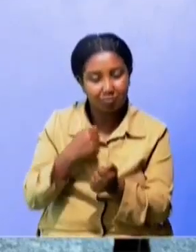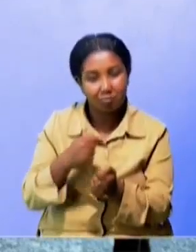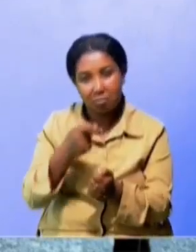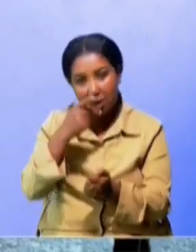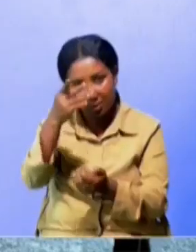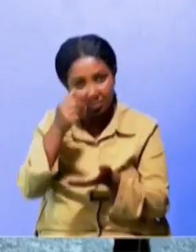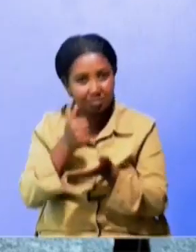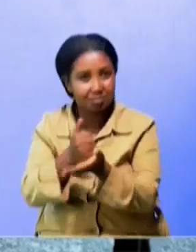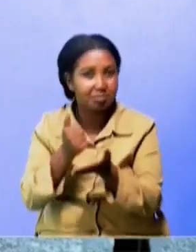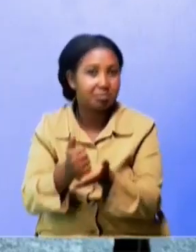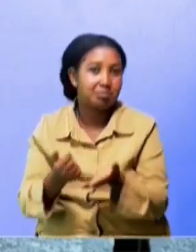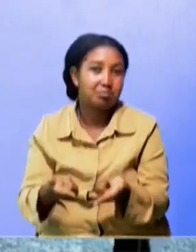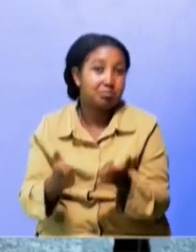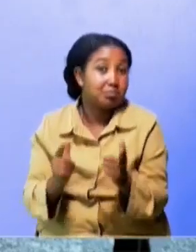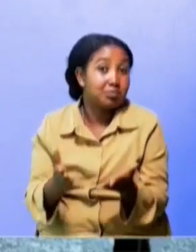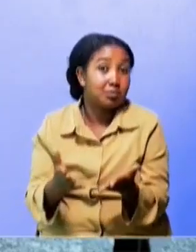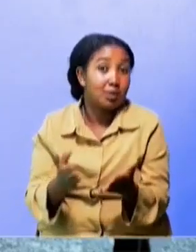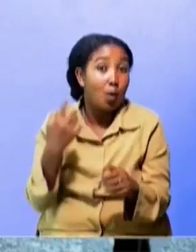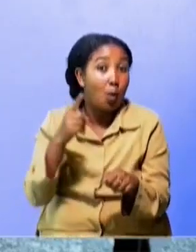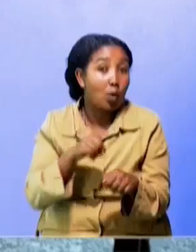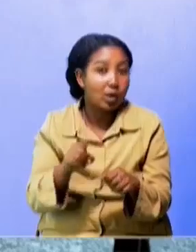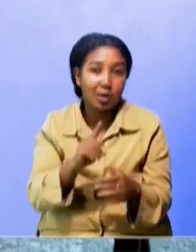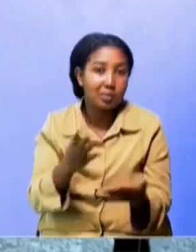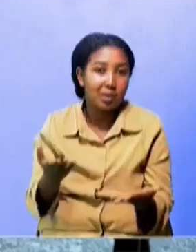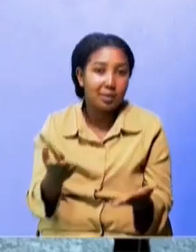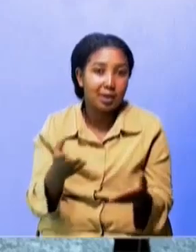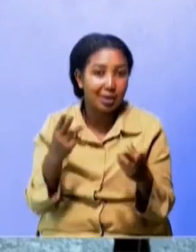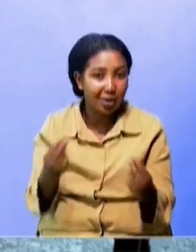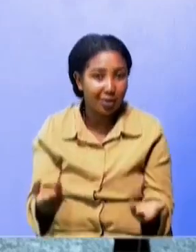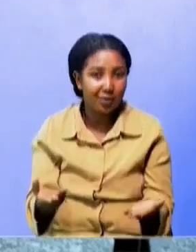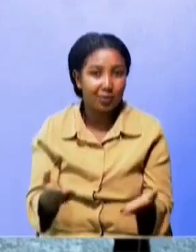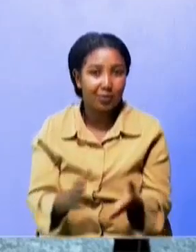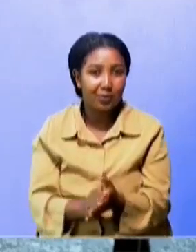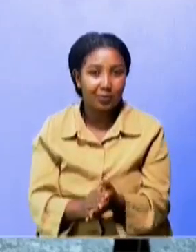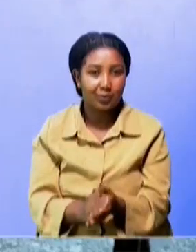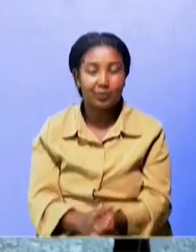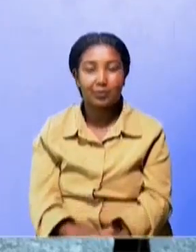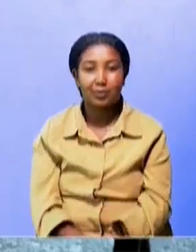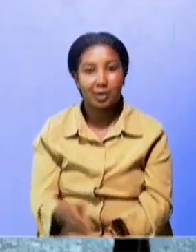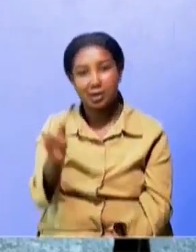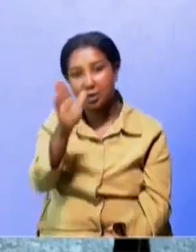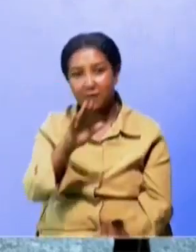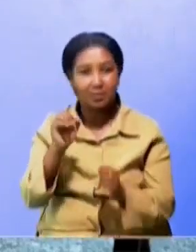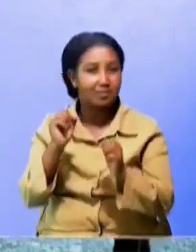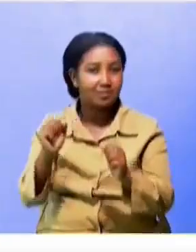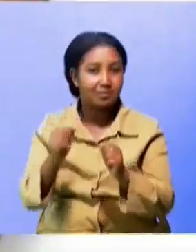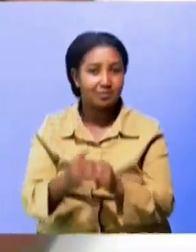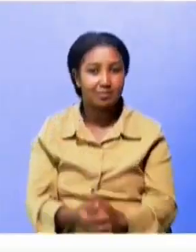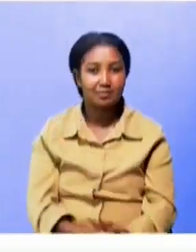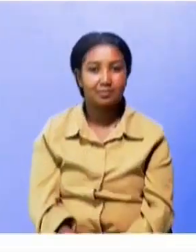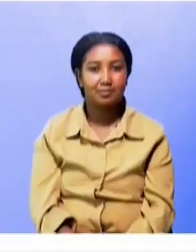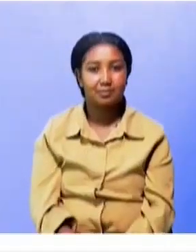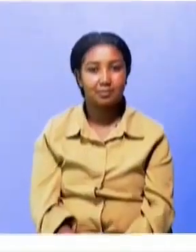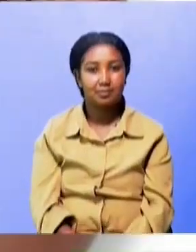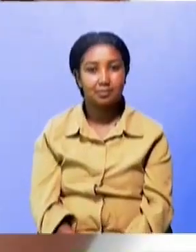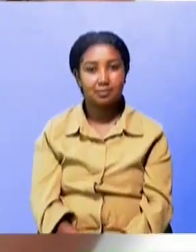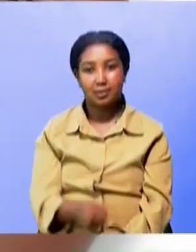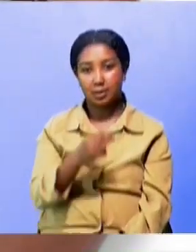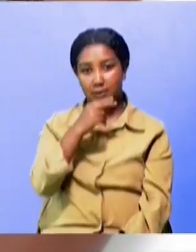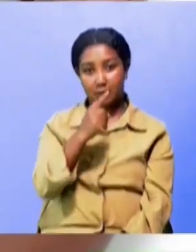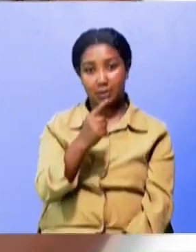maybe, right? Not the whole day playing football. Rather, never is also possible here now.